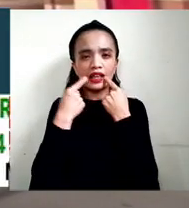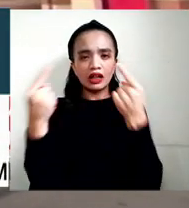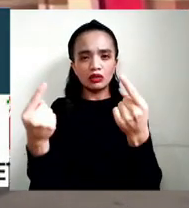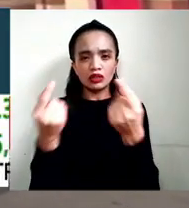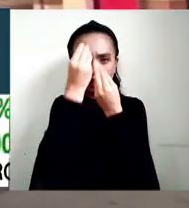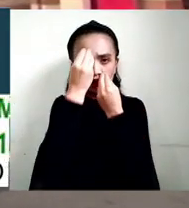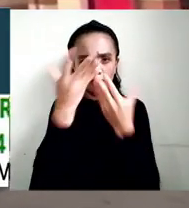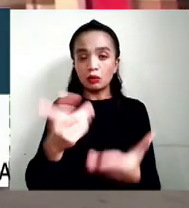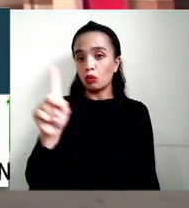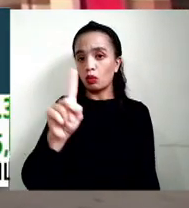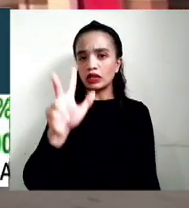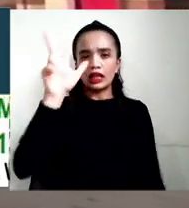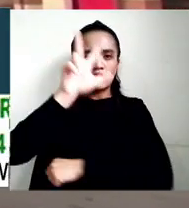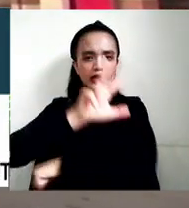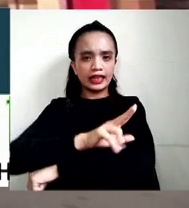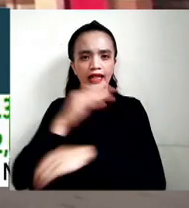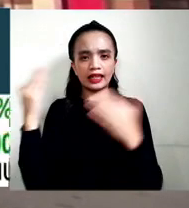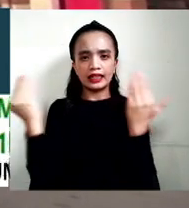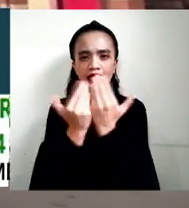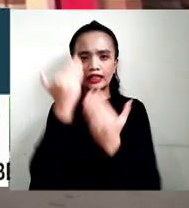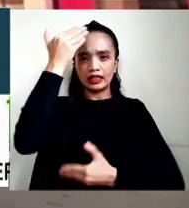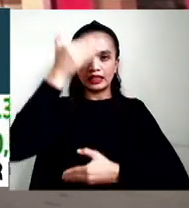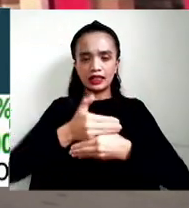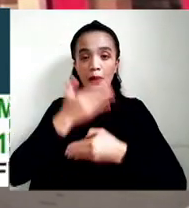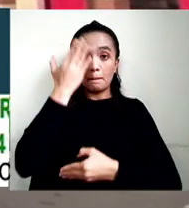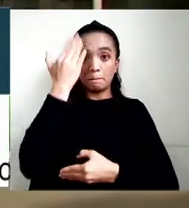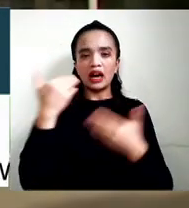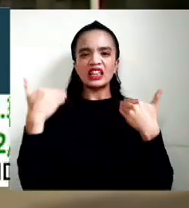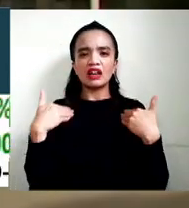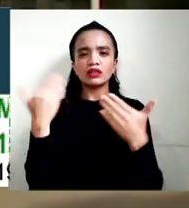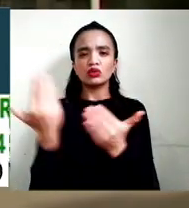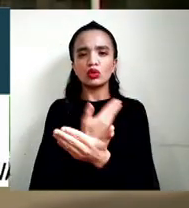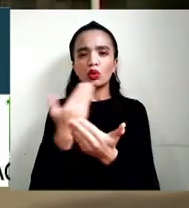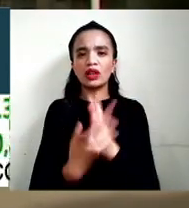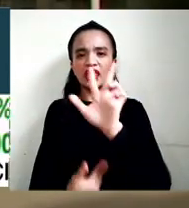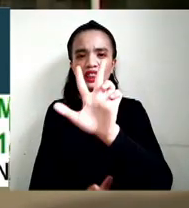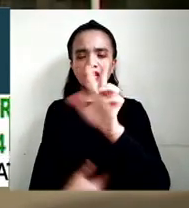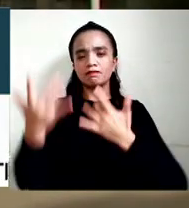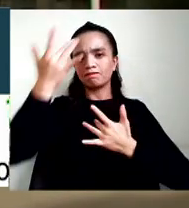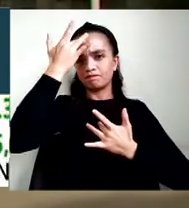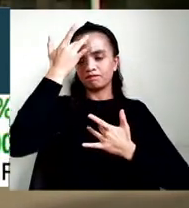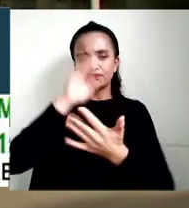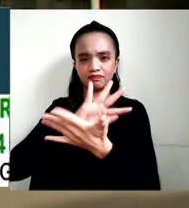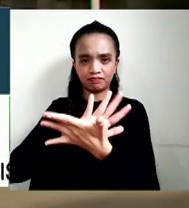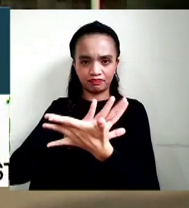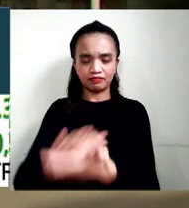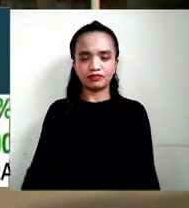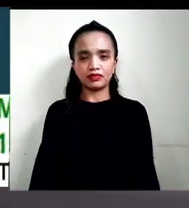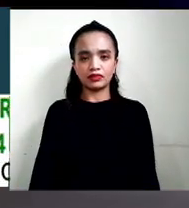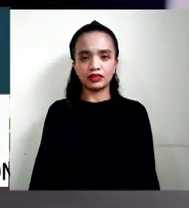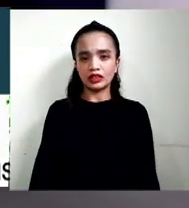city, Auckland, after three new COVID-19 cases emerged. They're the first local infections detected since late